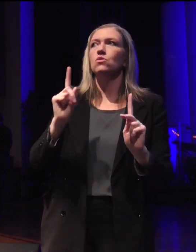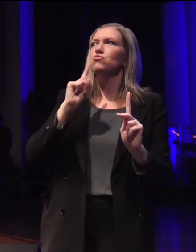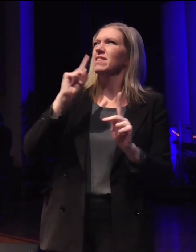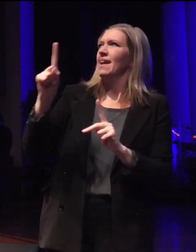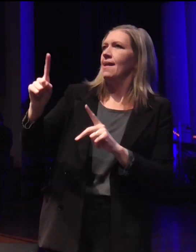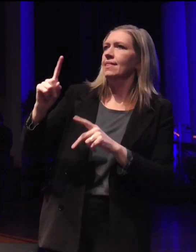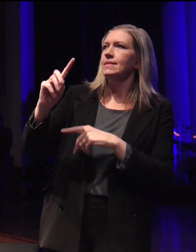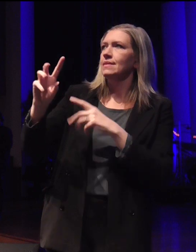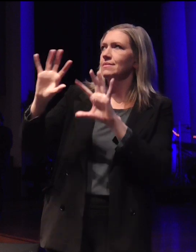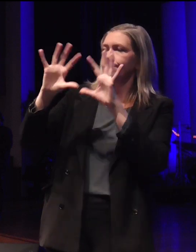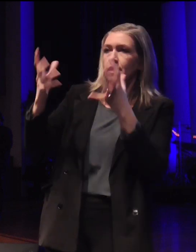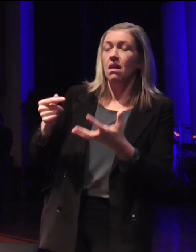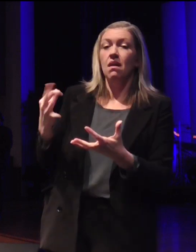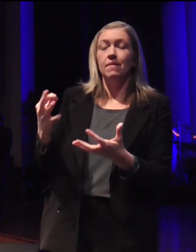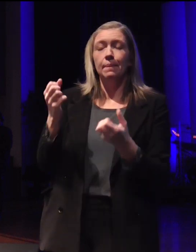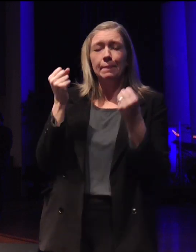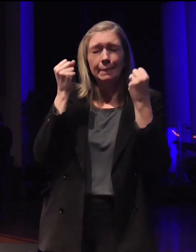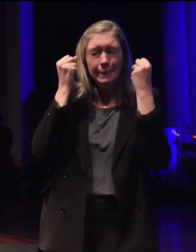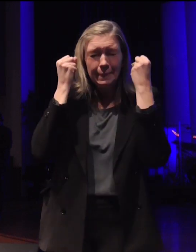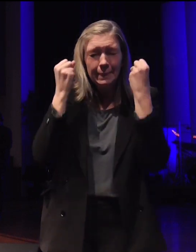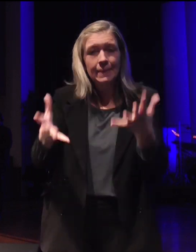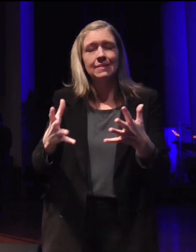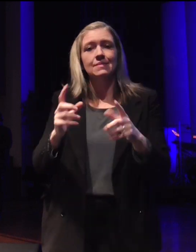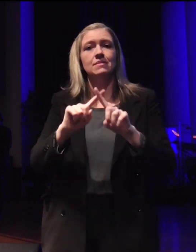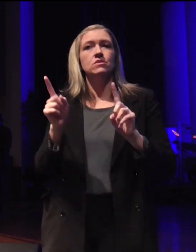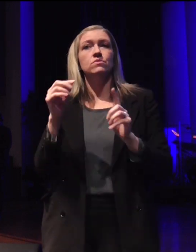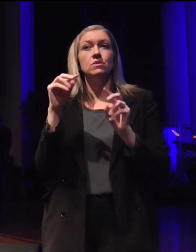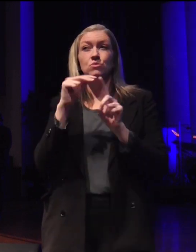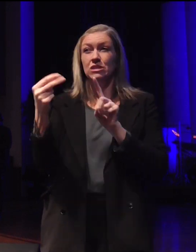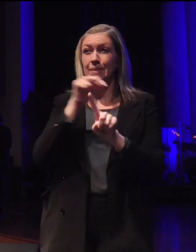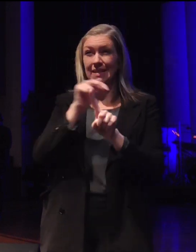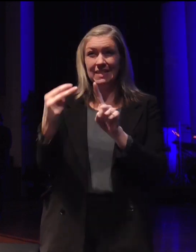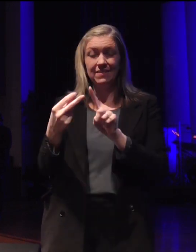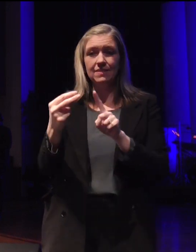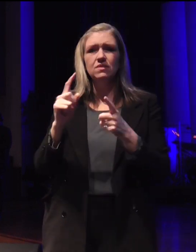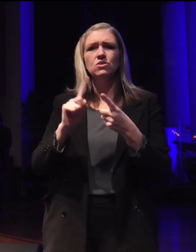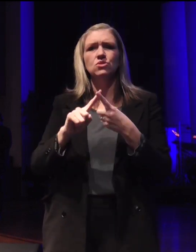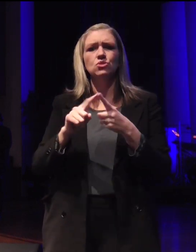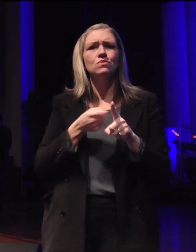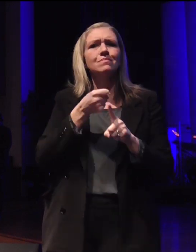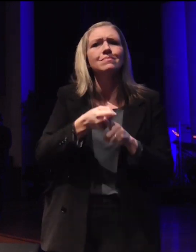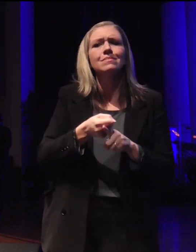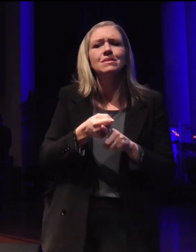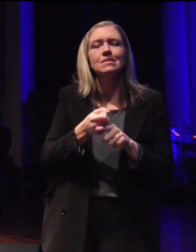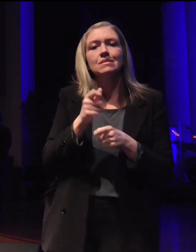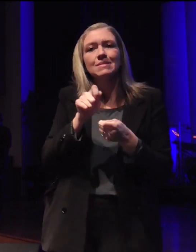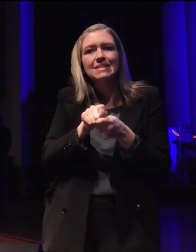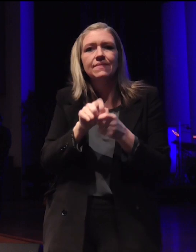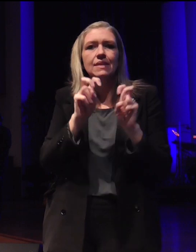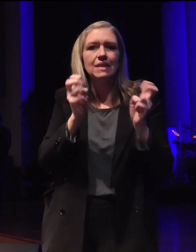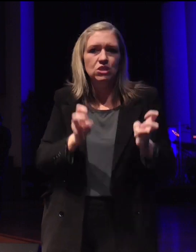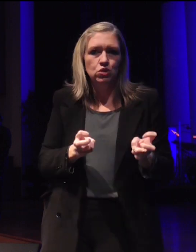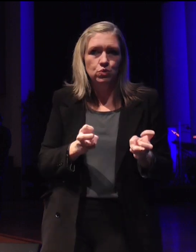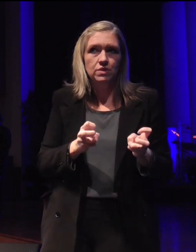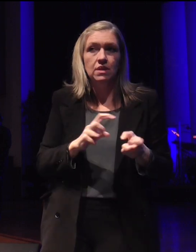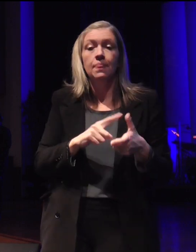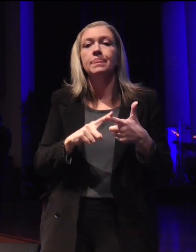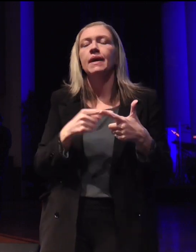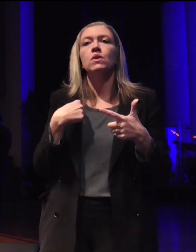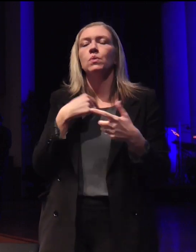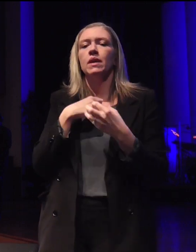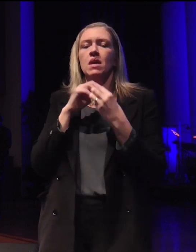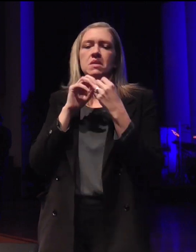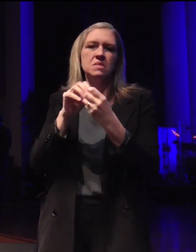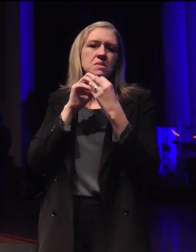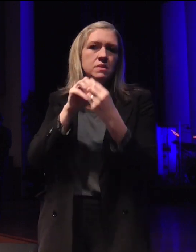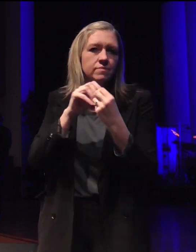of the multiplicity of perspectives to scale into certain issues, and then we're arguing with each